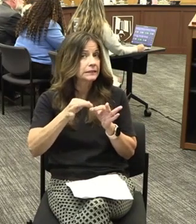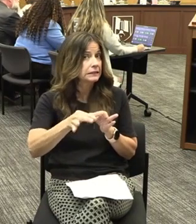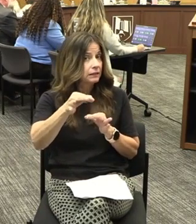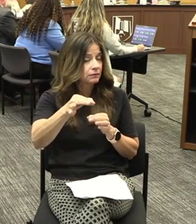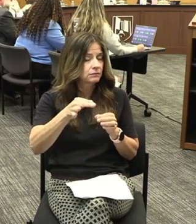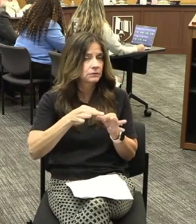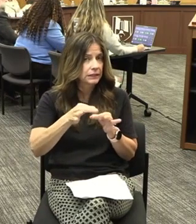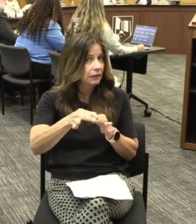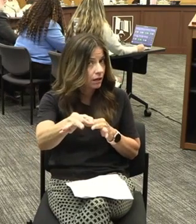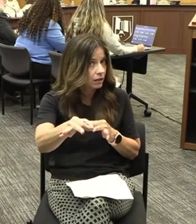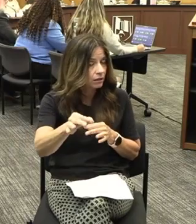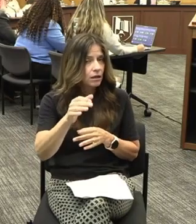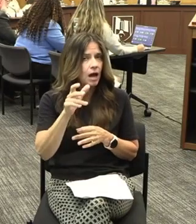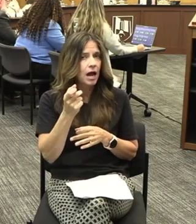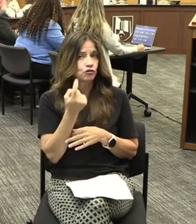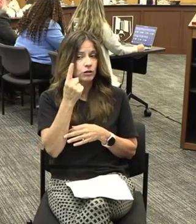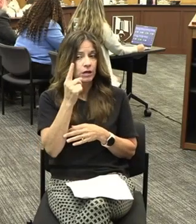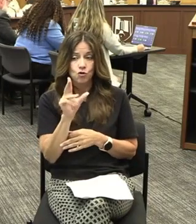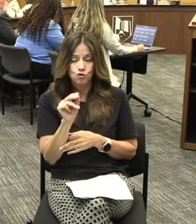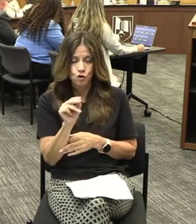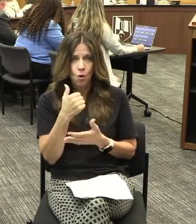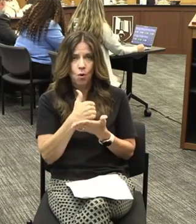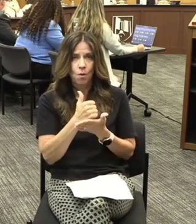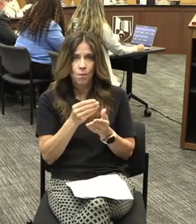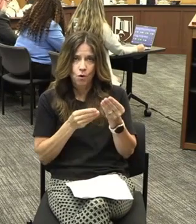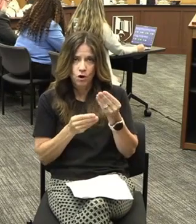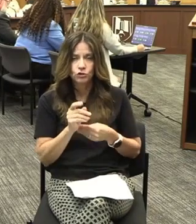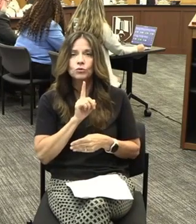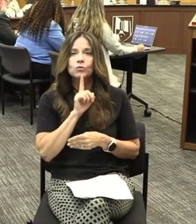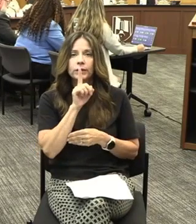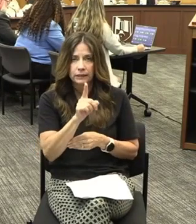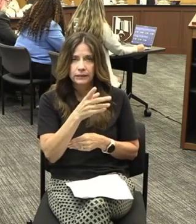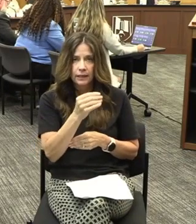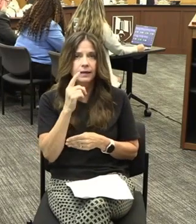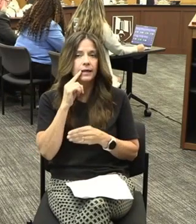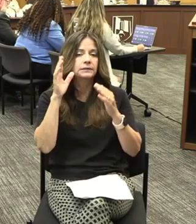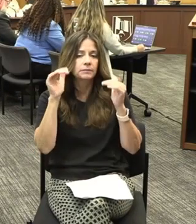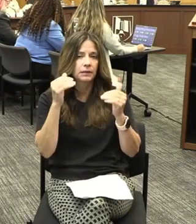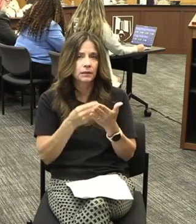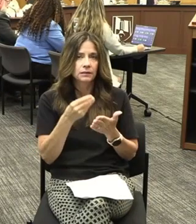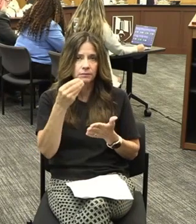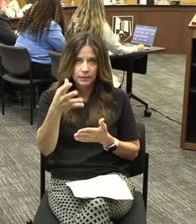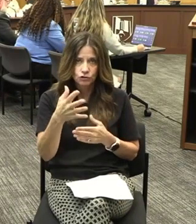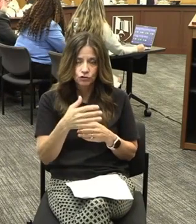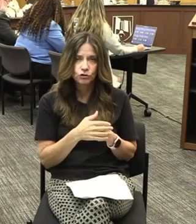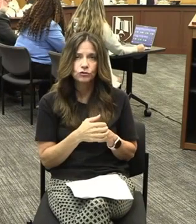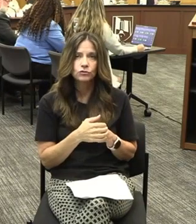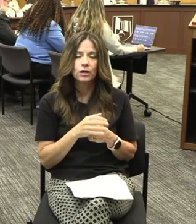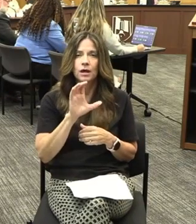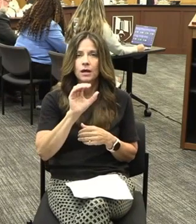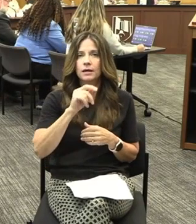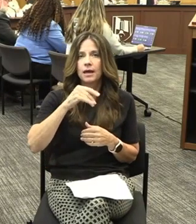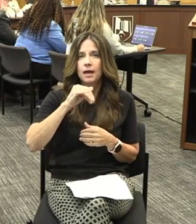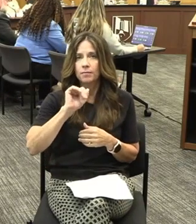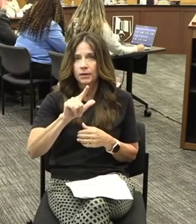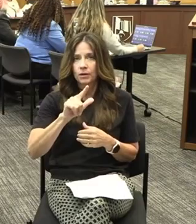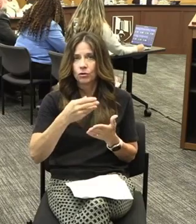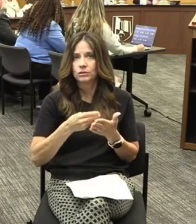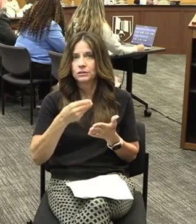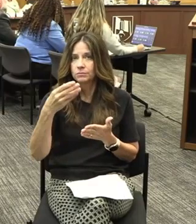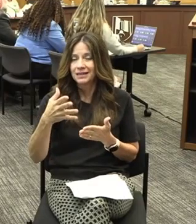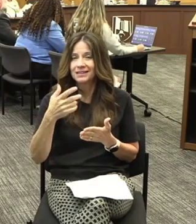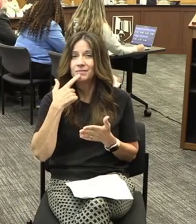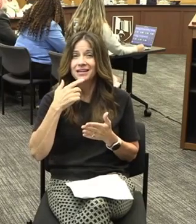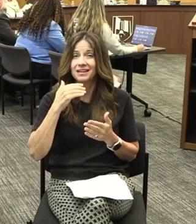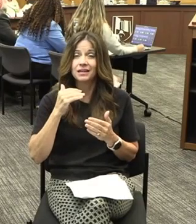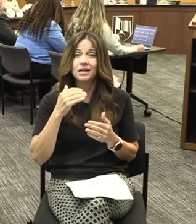any delay. Is the budget being realistic, reflecting expected expenditures? Is capital spending being used to justify